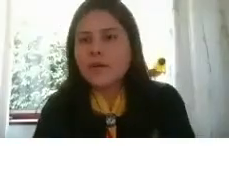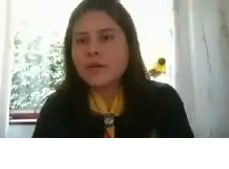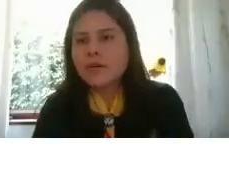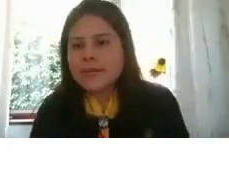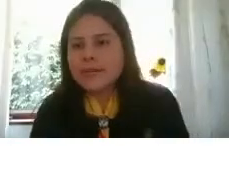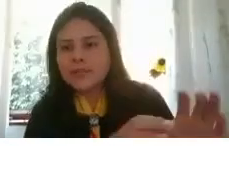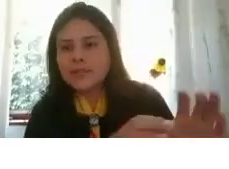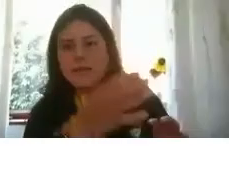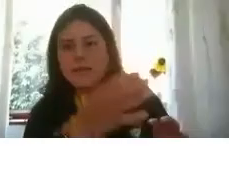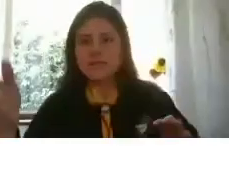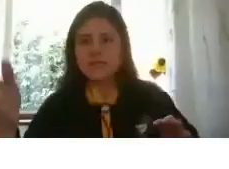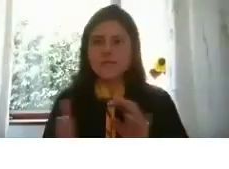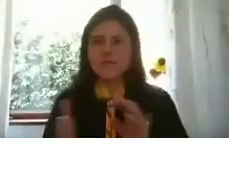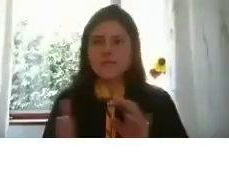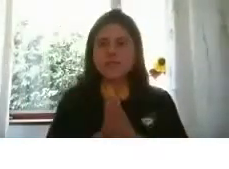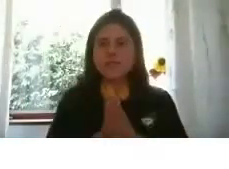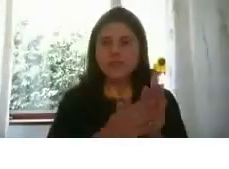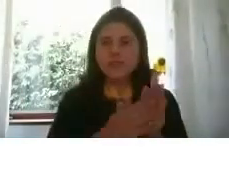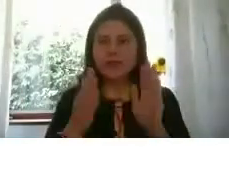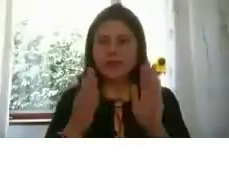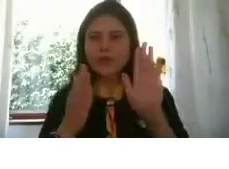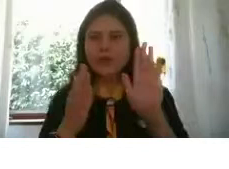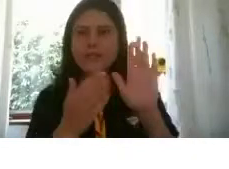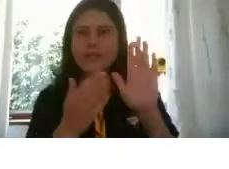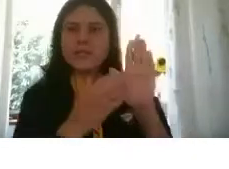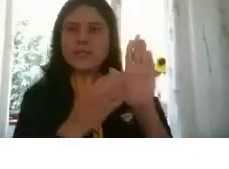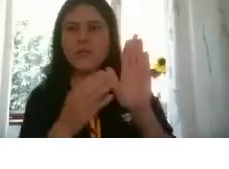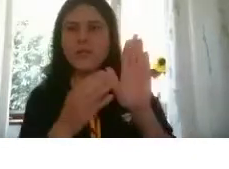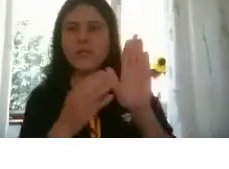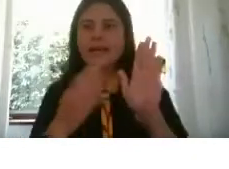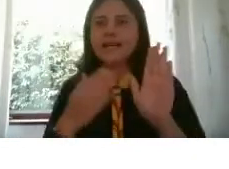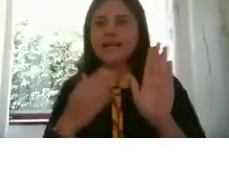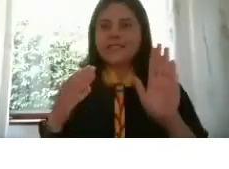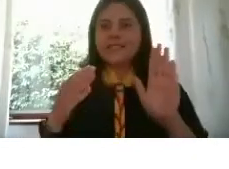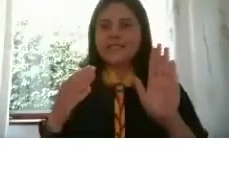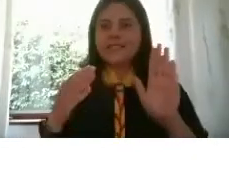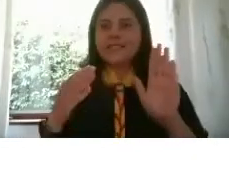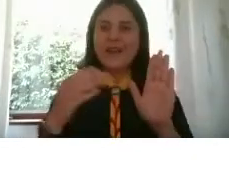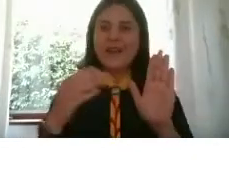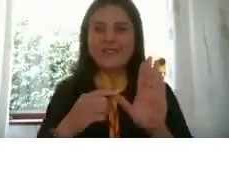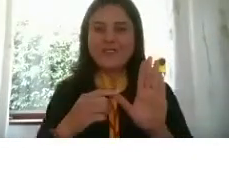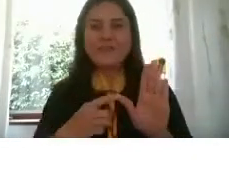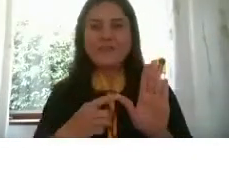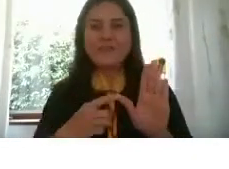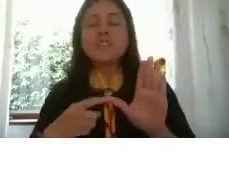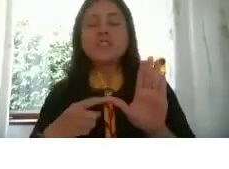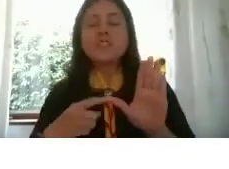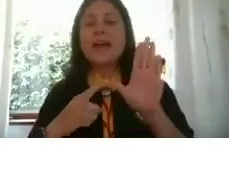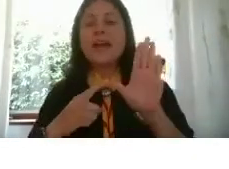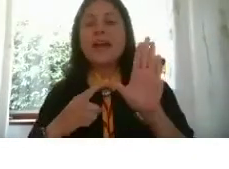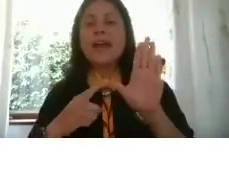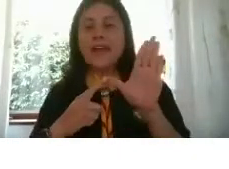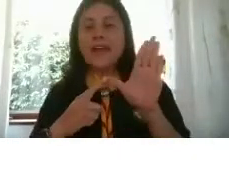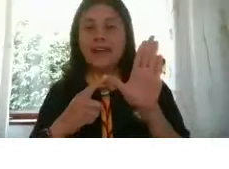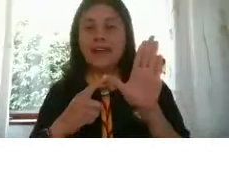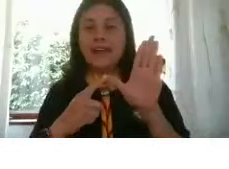All right, so let me see here some people. I'm gonna be moving. I need to see how my hands are displaying for you. So we have